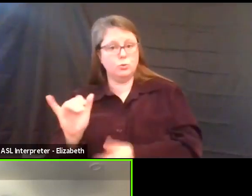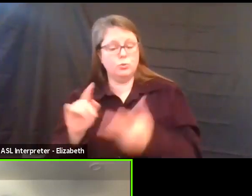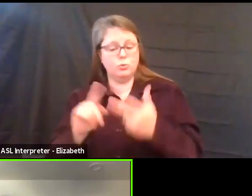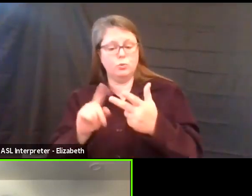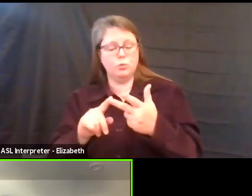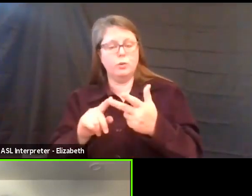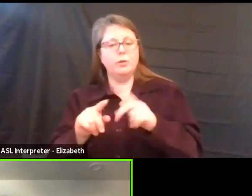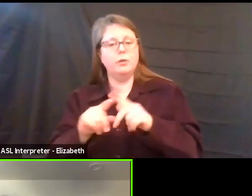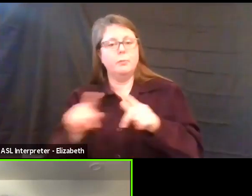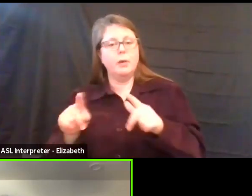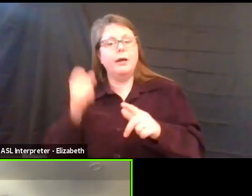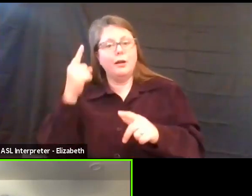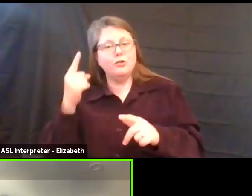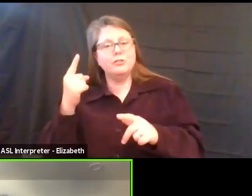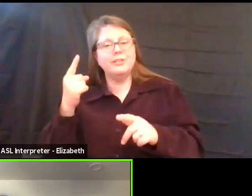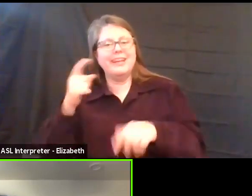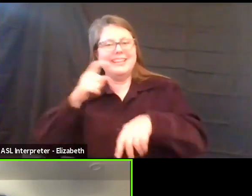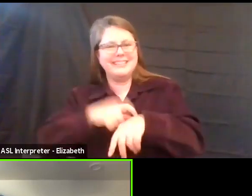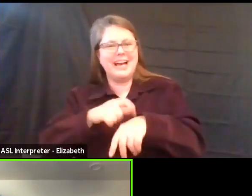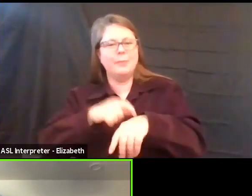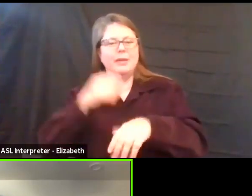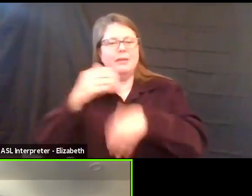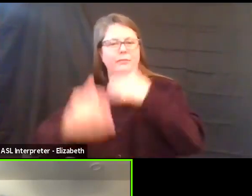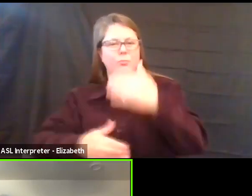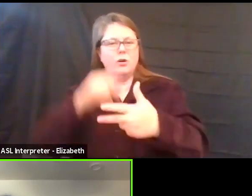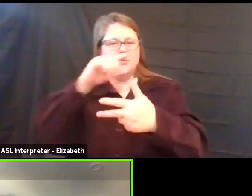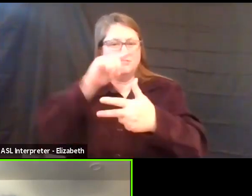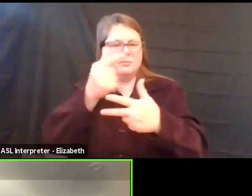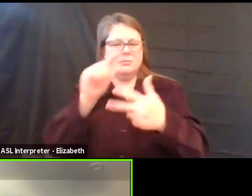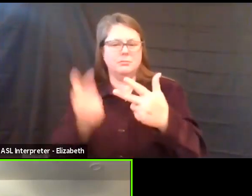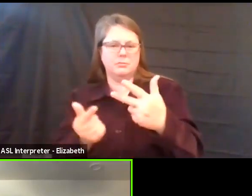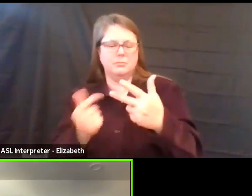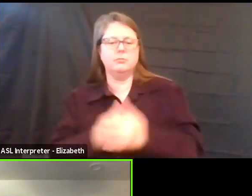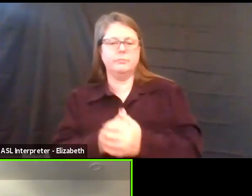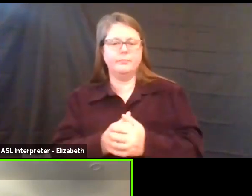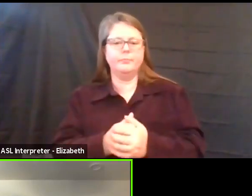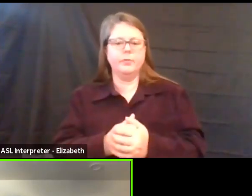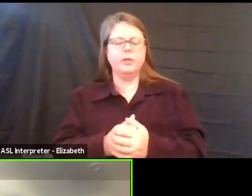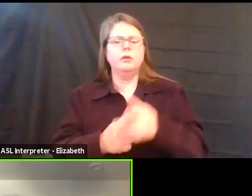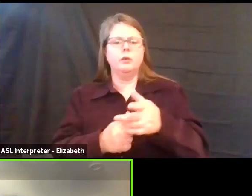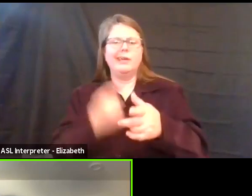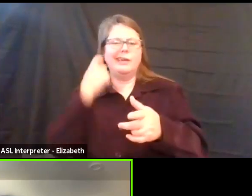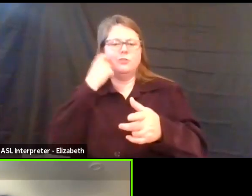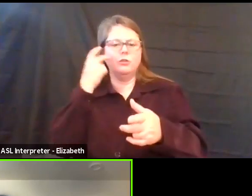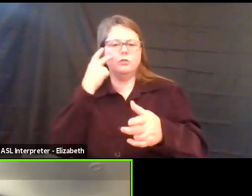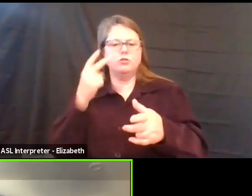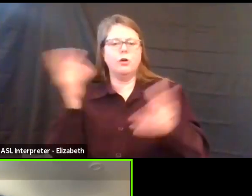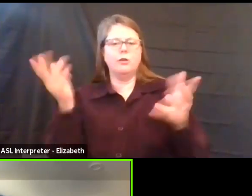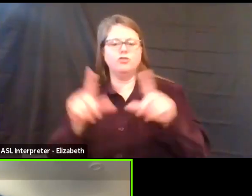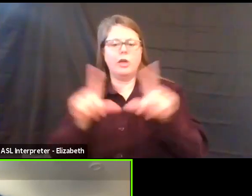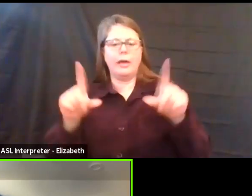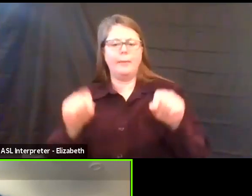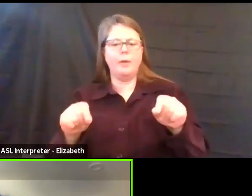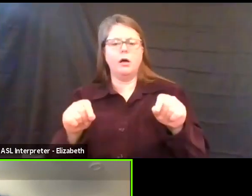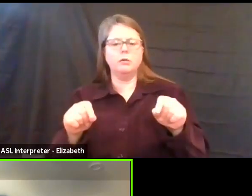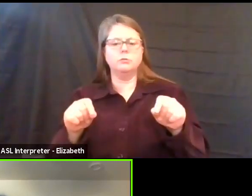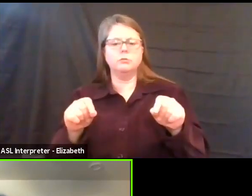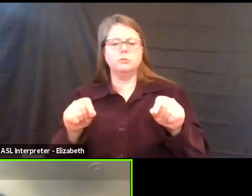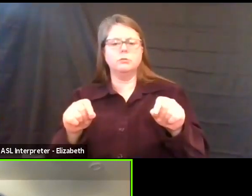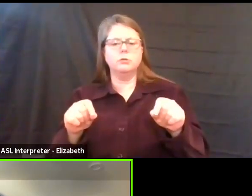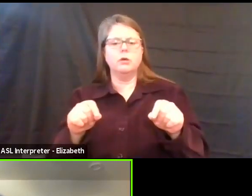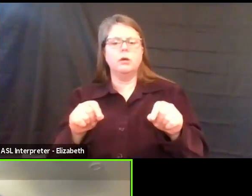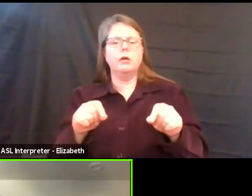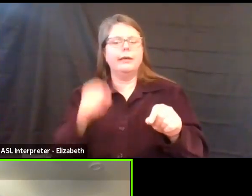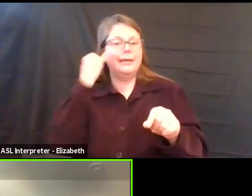around undocumented workers receiving assistance. It's not tied to citizenship. So yes,